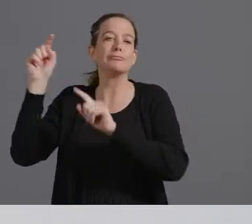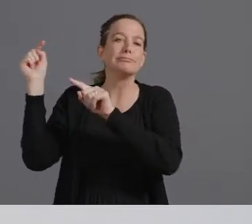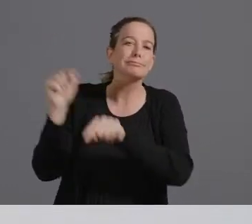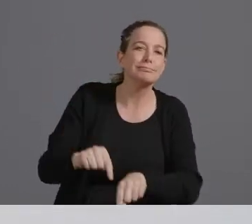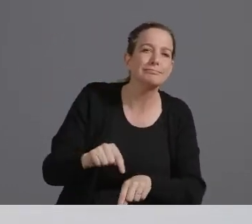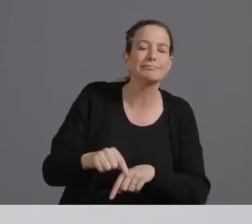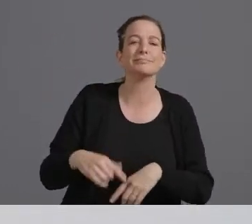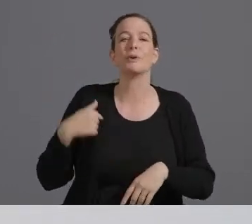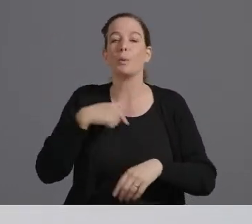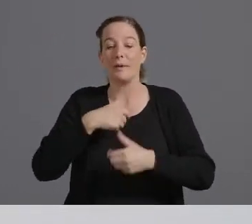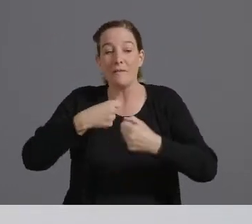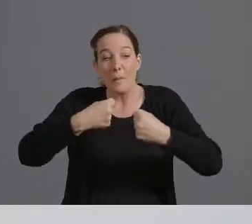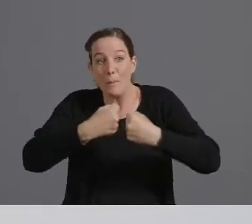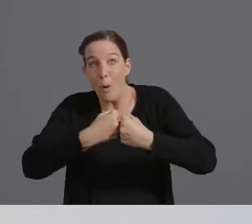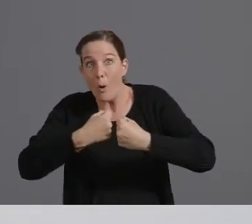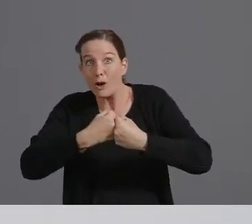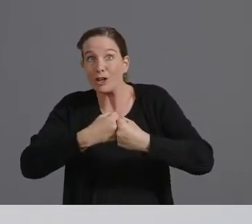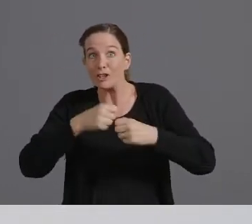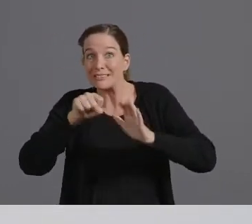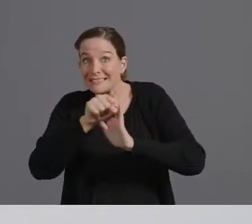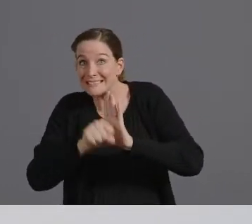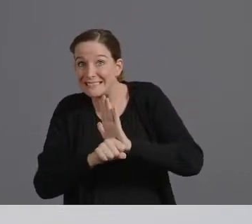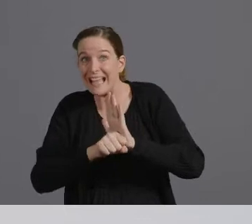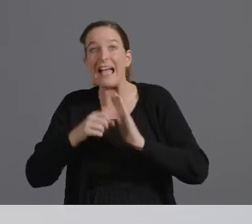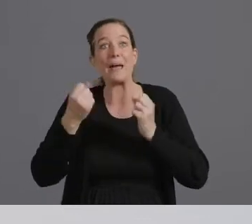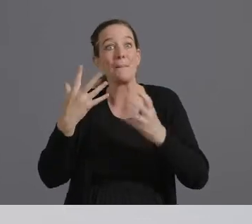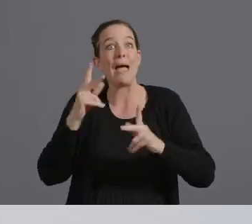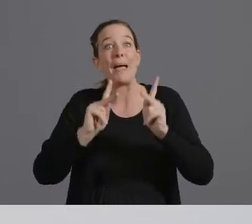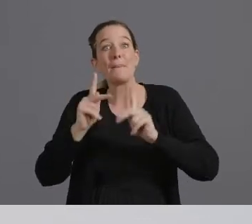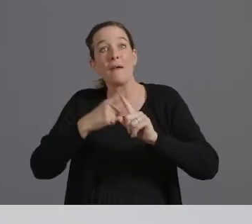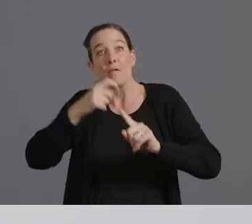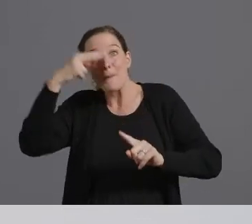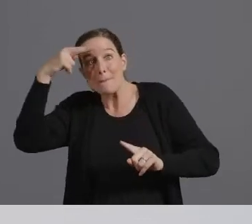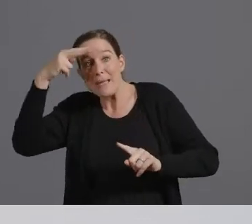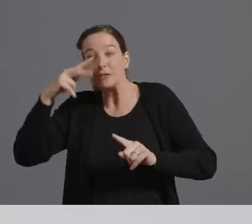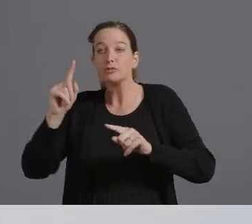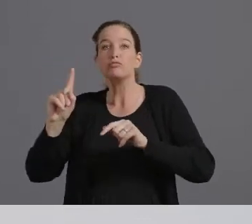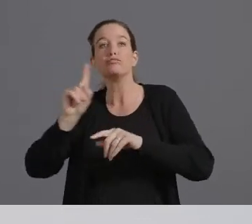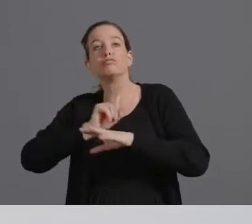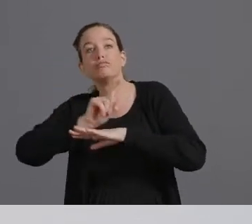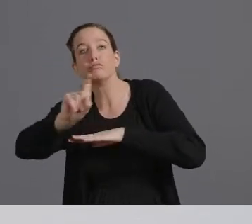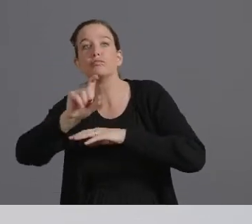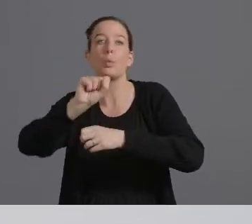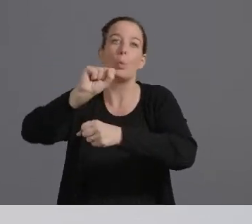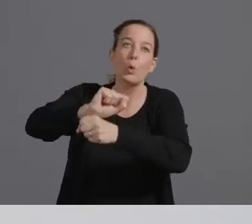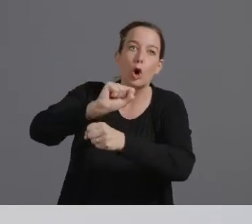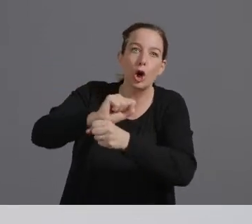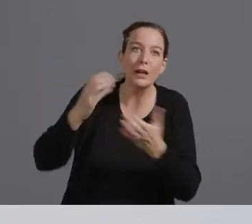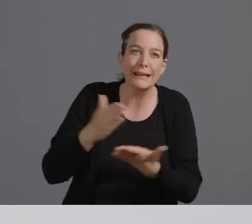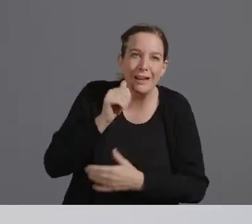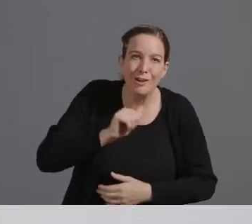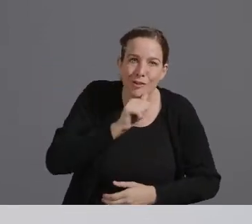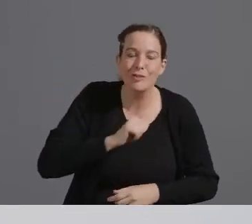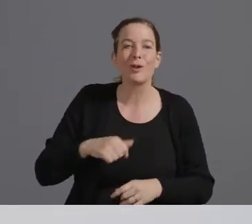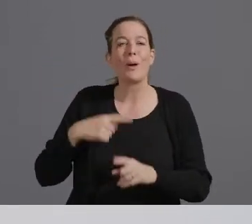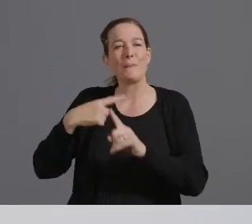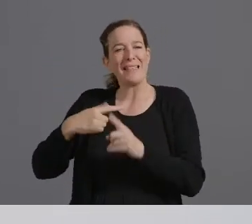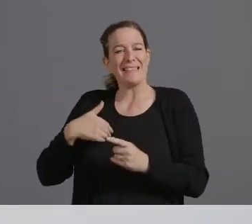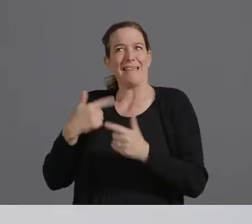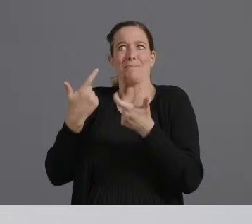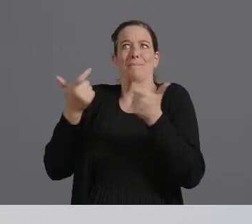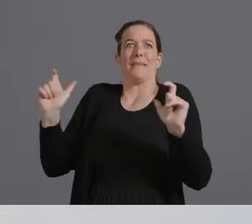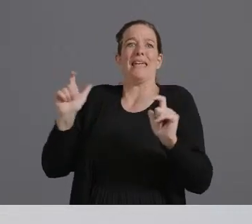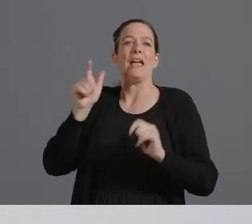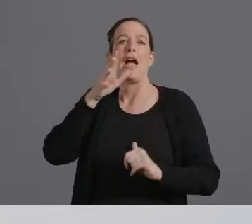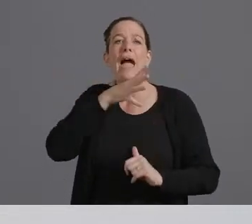we have day workers that go back and forth. Plus, we have a huge agricultural community here in Arizona because of our